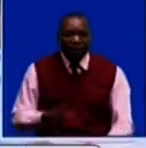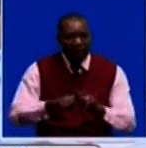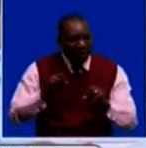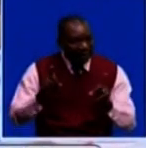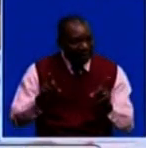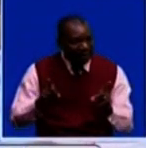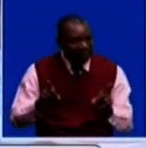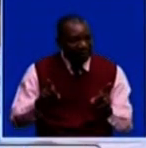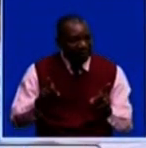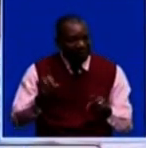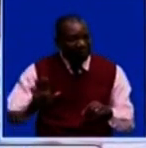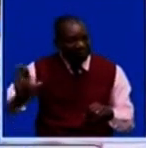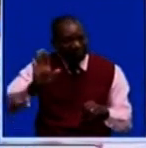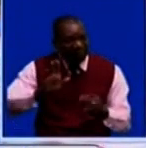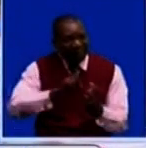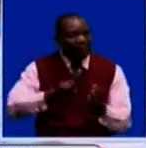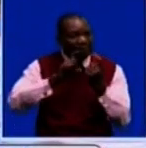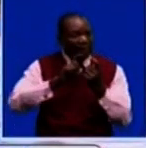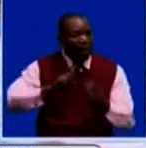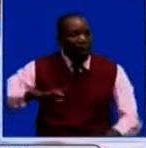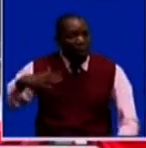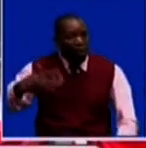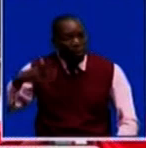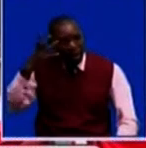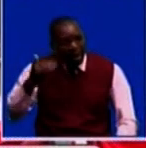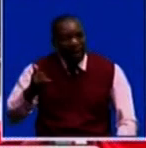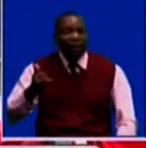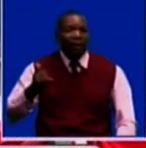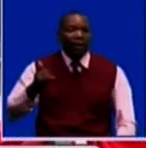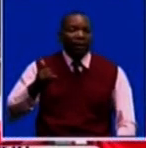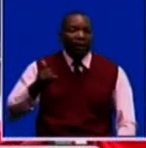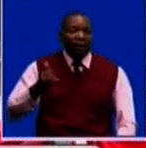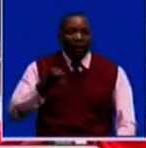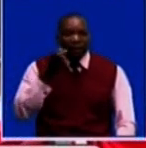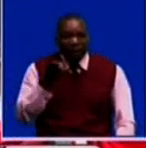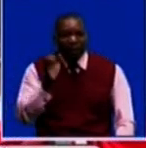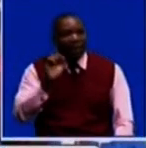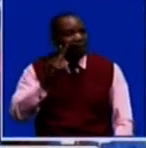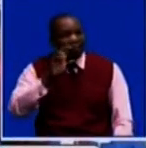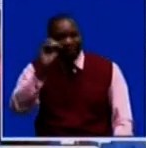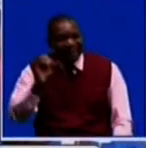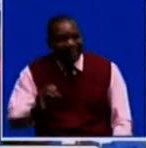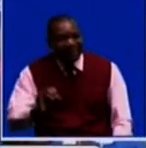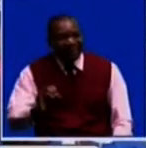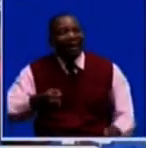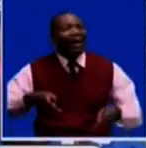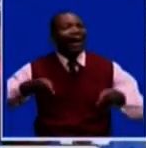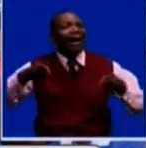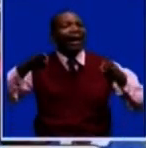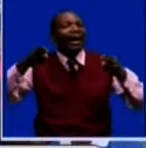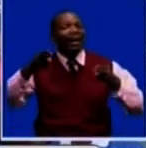the province still has challenges. The HIV/AIDS prevalence is still high at